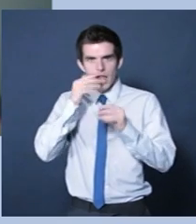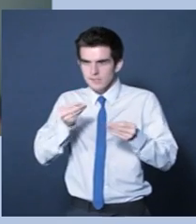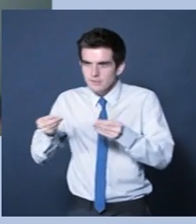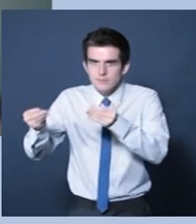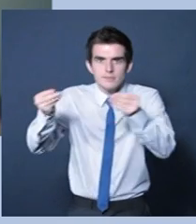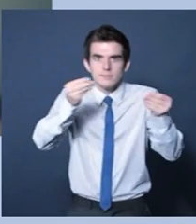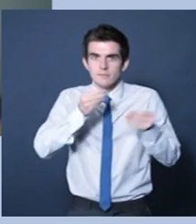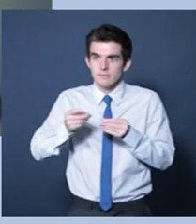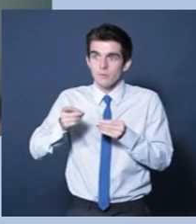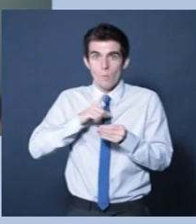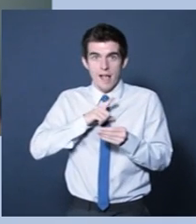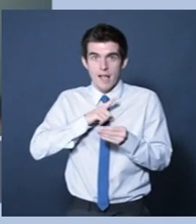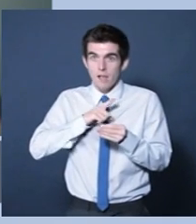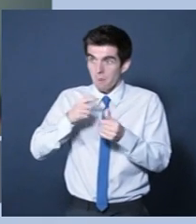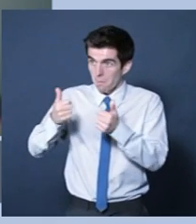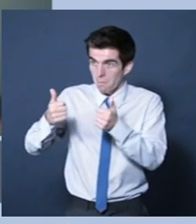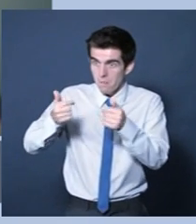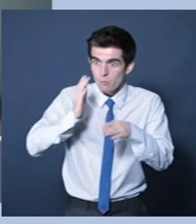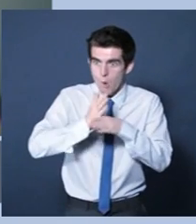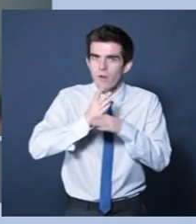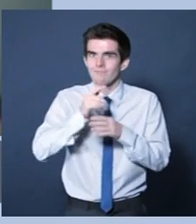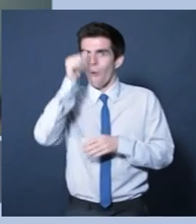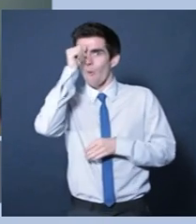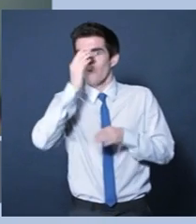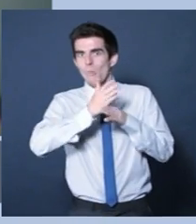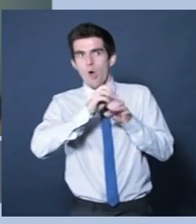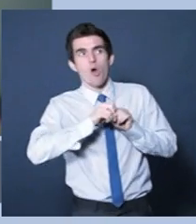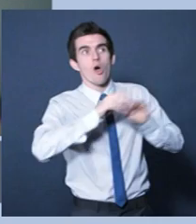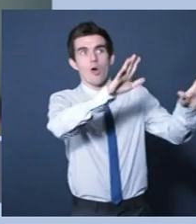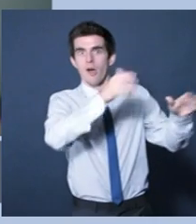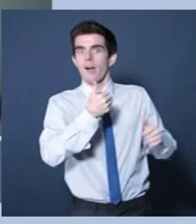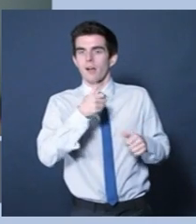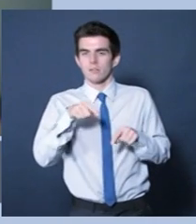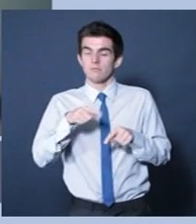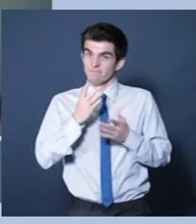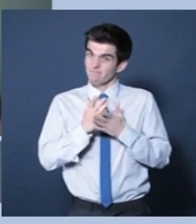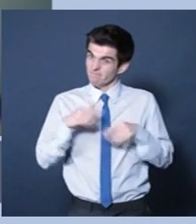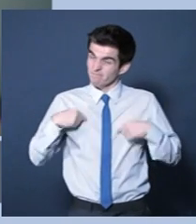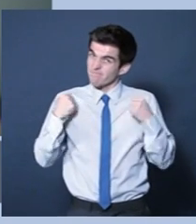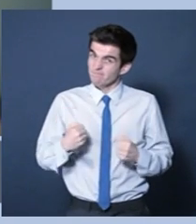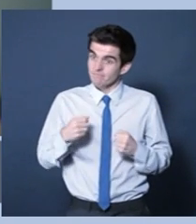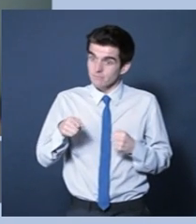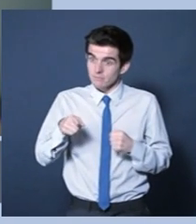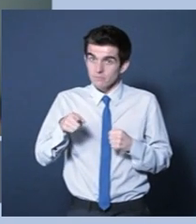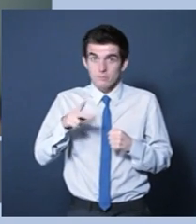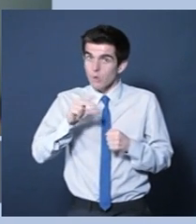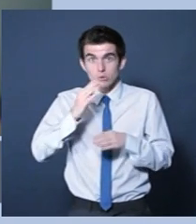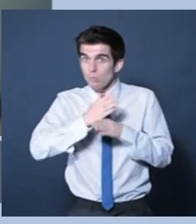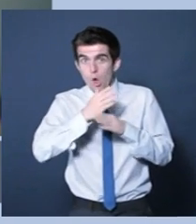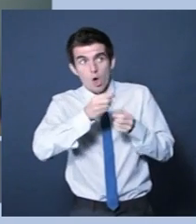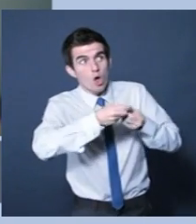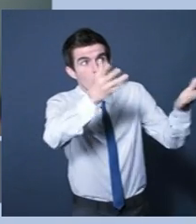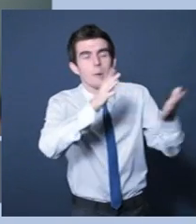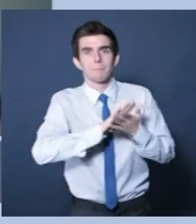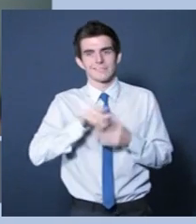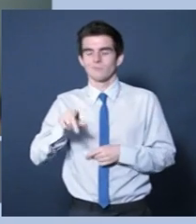it with your audience, you really know whether your product works or not. And, you know, from our viewpoint, if